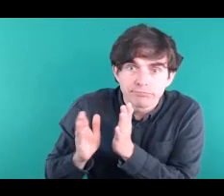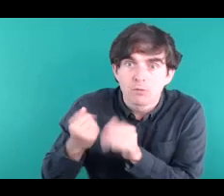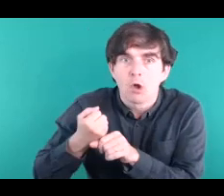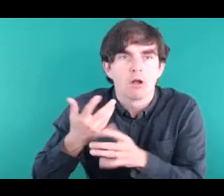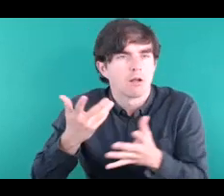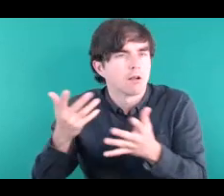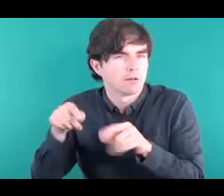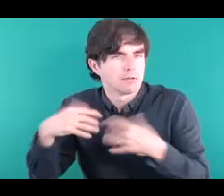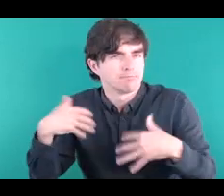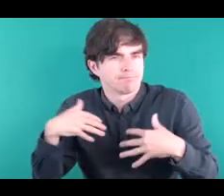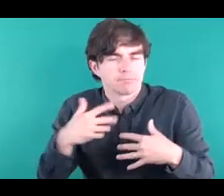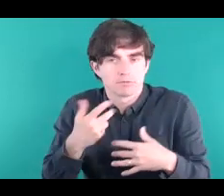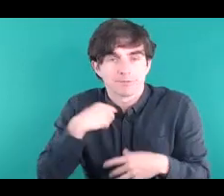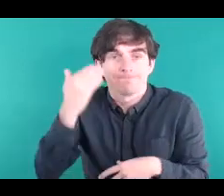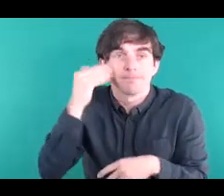exclusion.